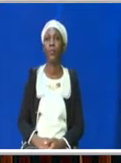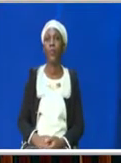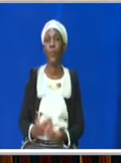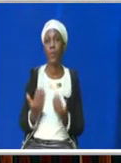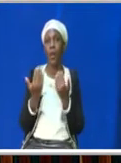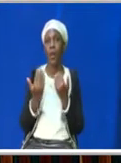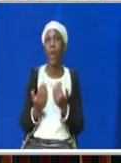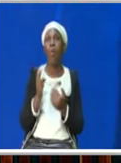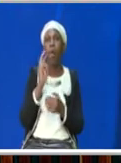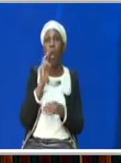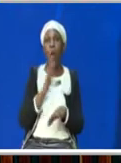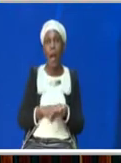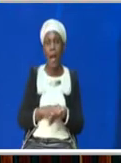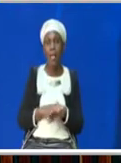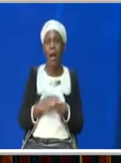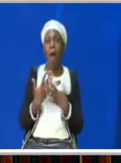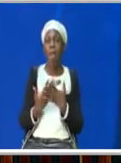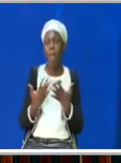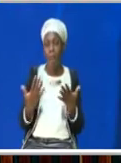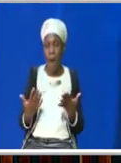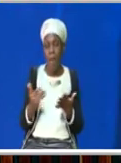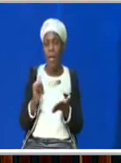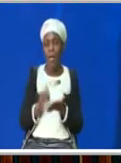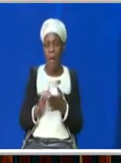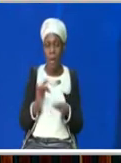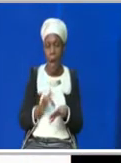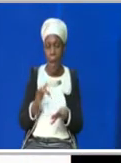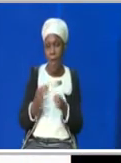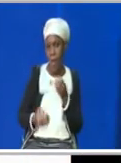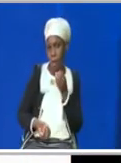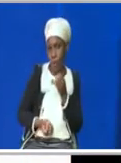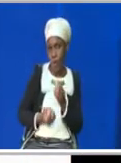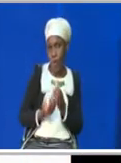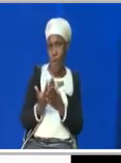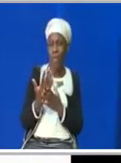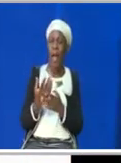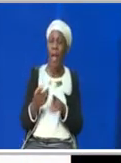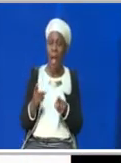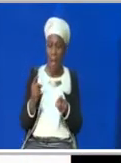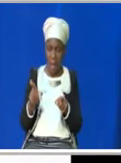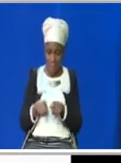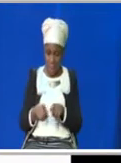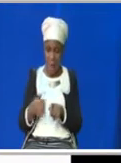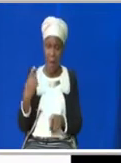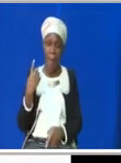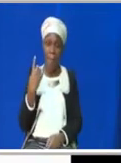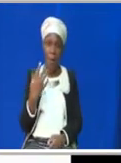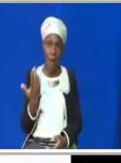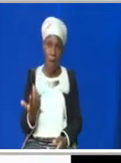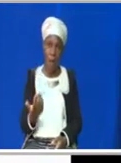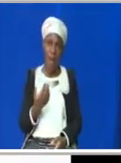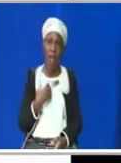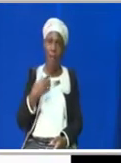at factors that affect what? Growth rate. The first one is